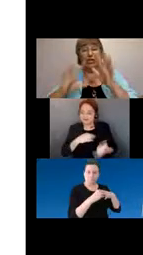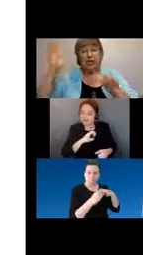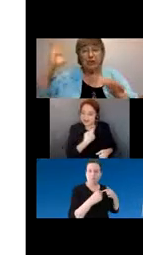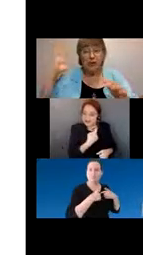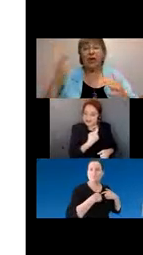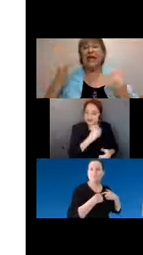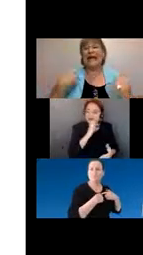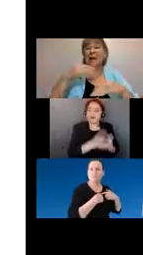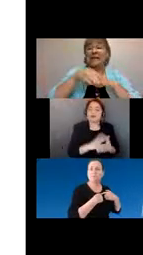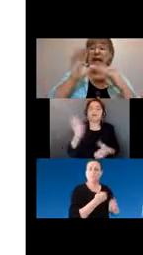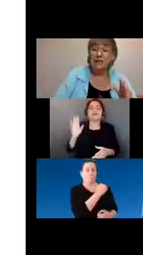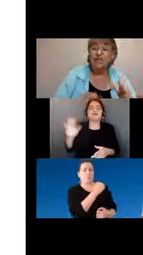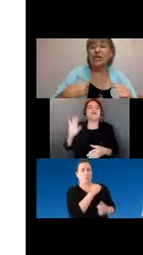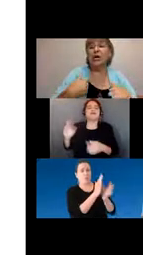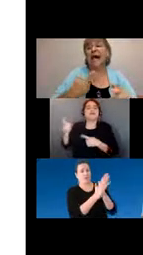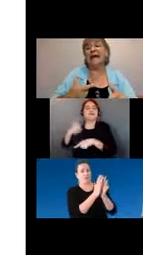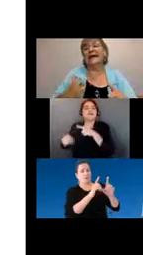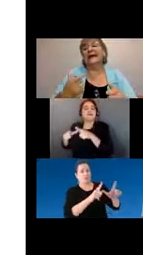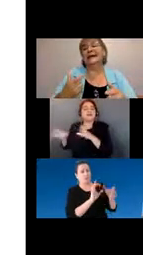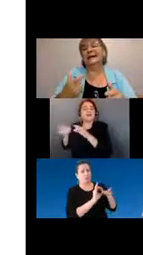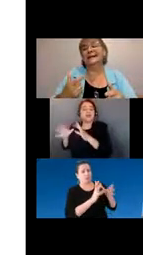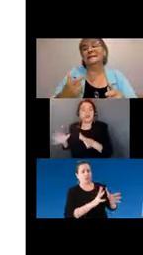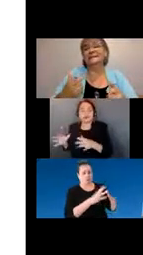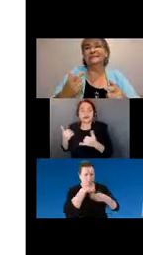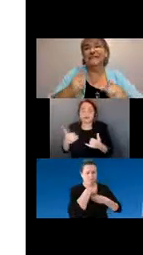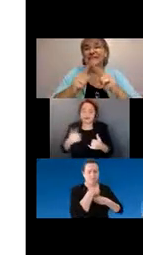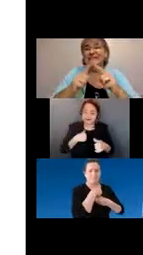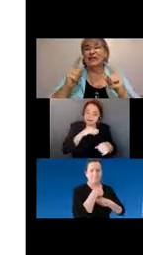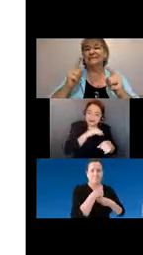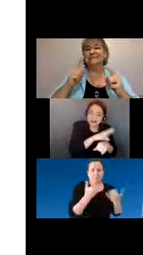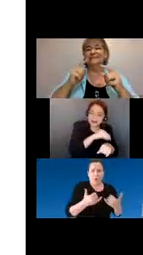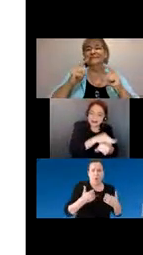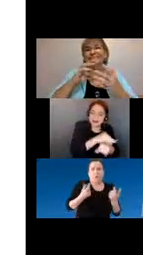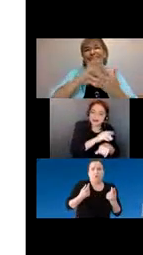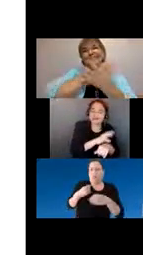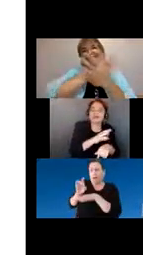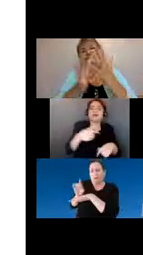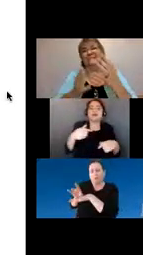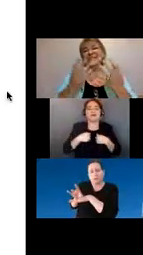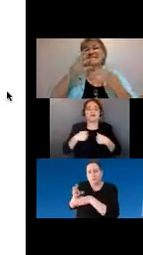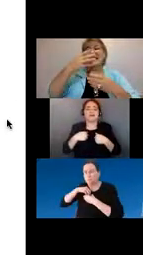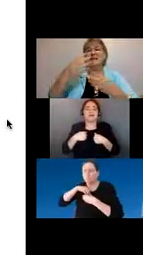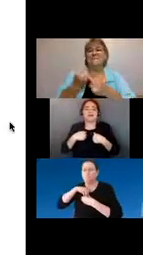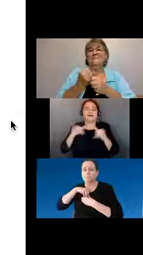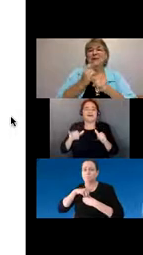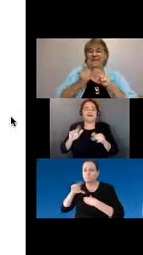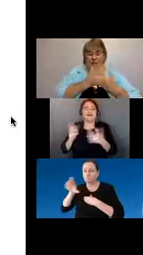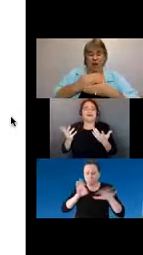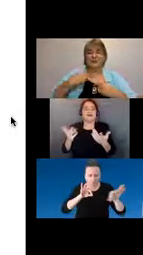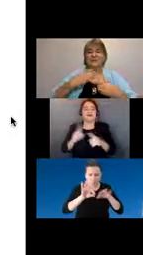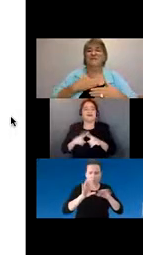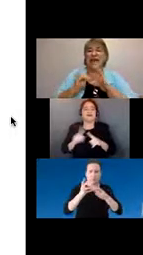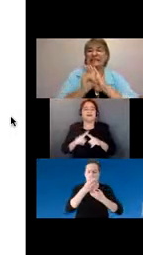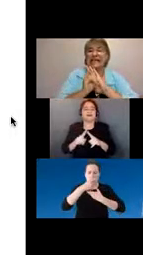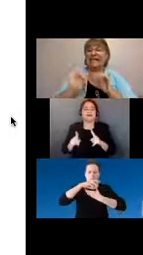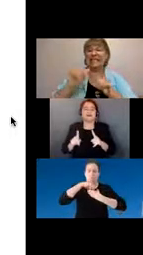language interpreter, now I'm a counselor. I have different things that are different